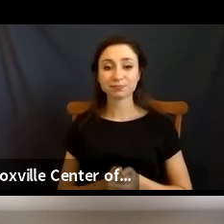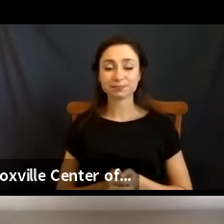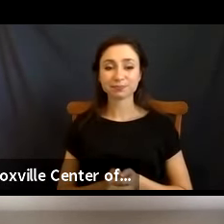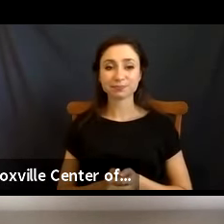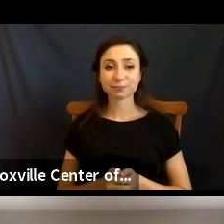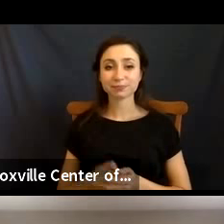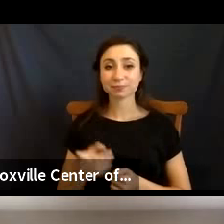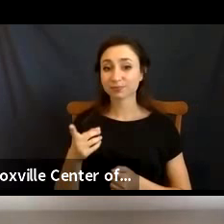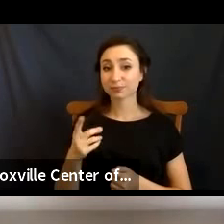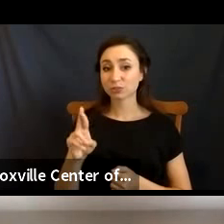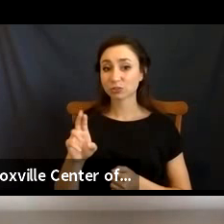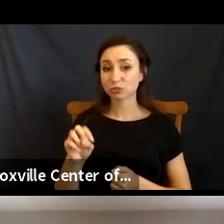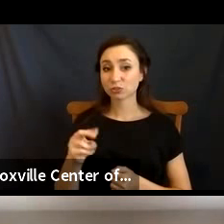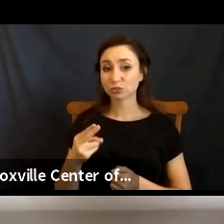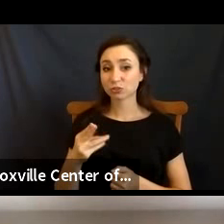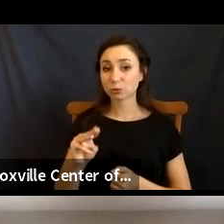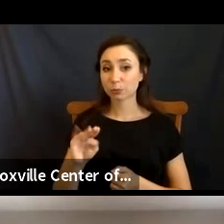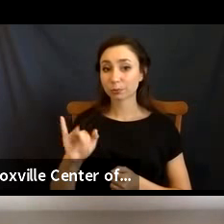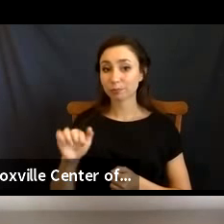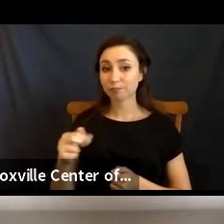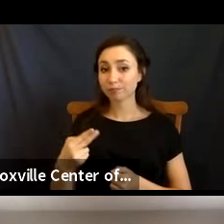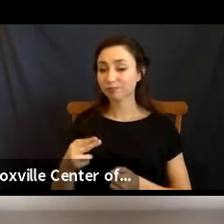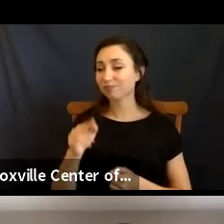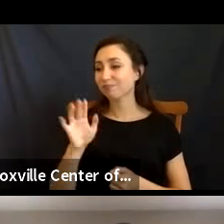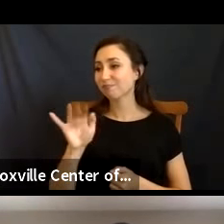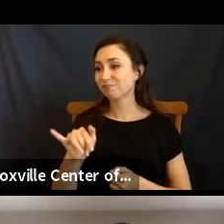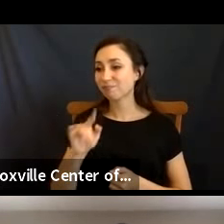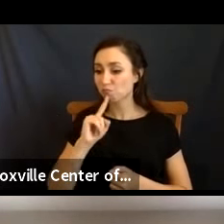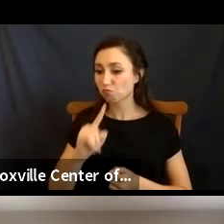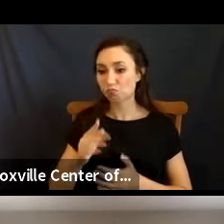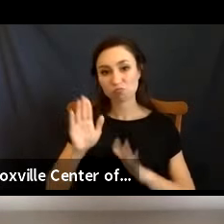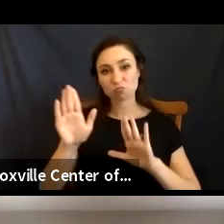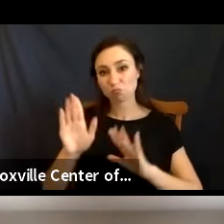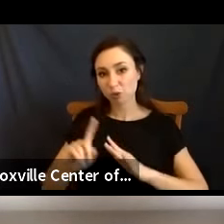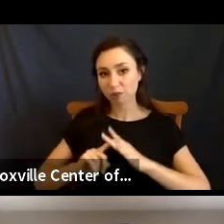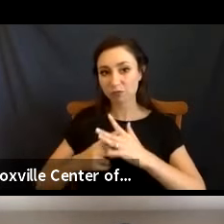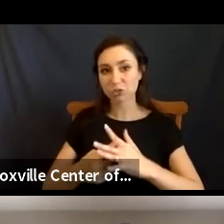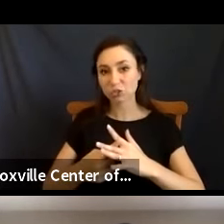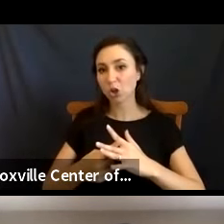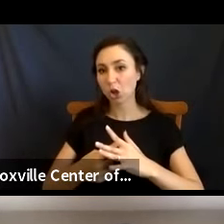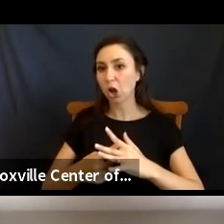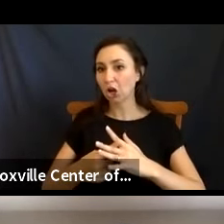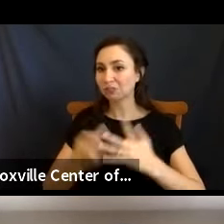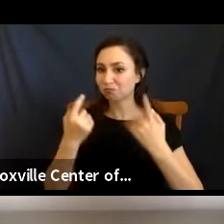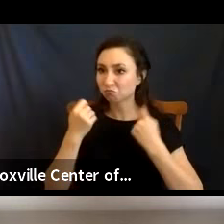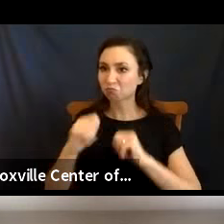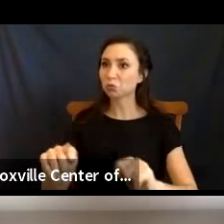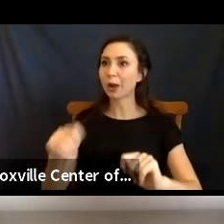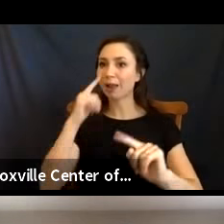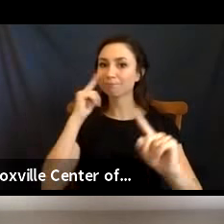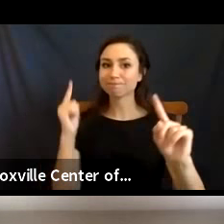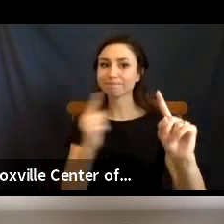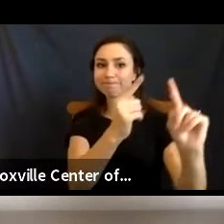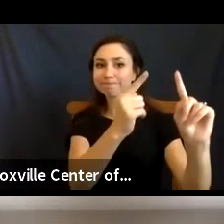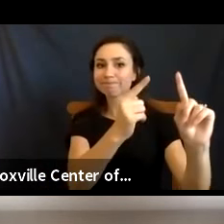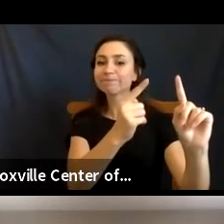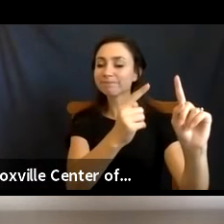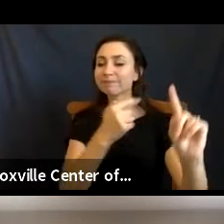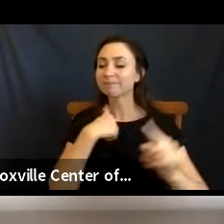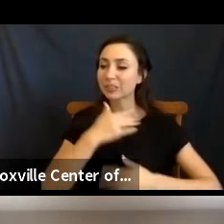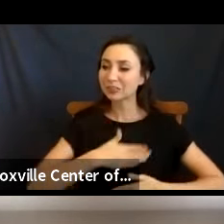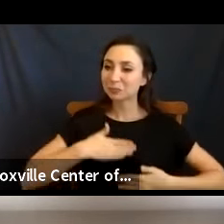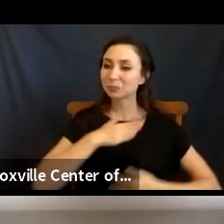Dr. Shamiya, that's a really great start, a great swing at this, and really appreciate your efforts on it.